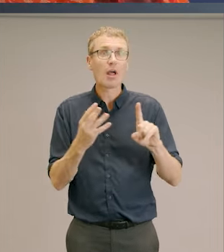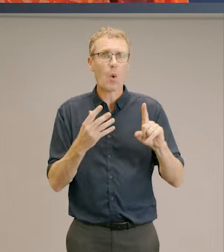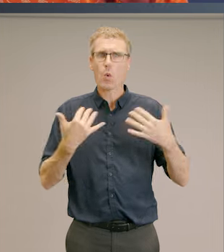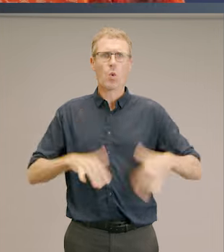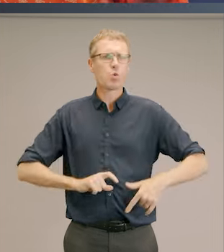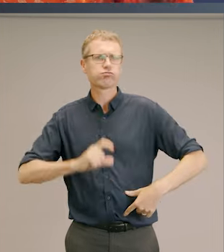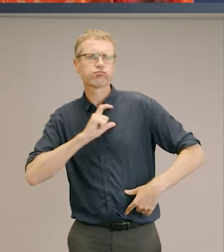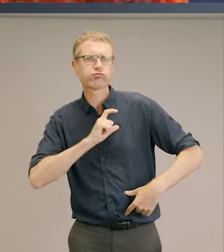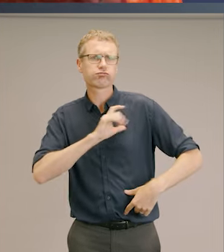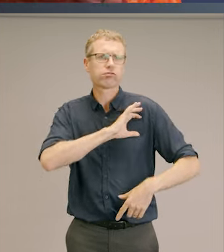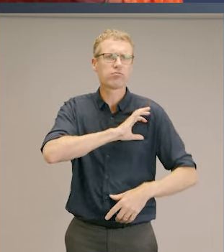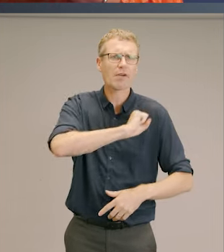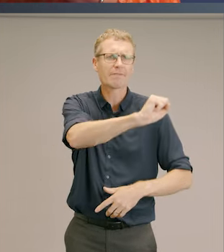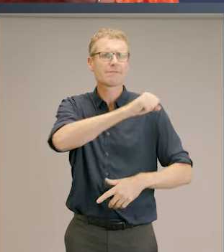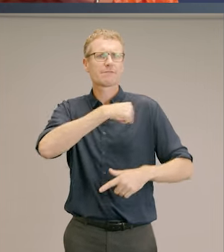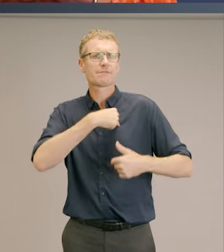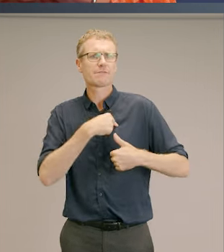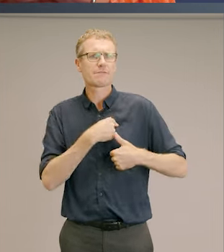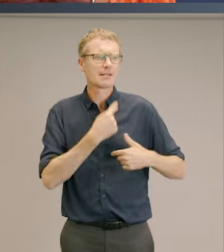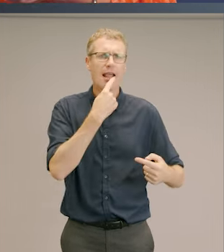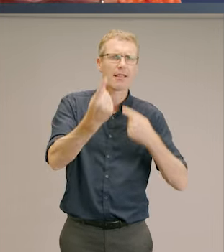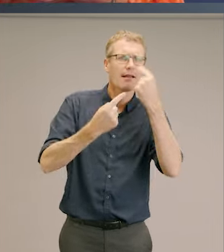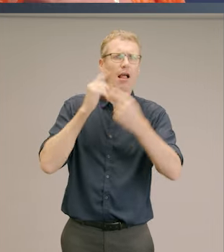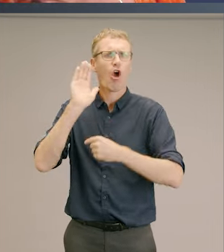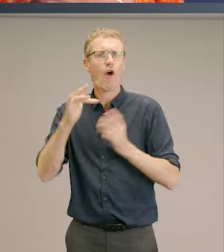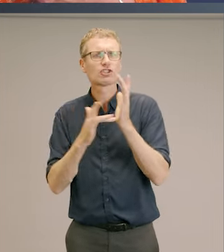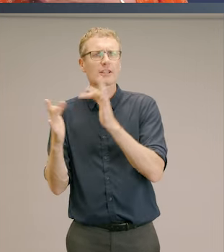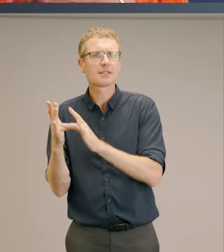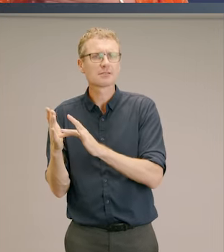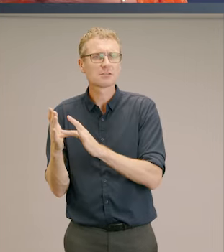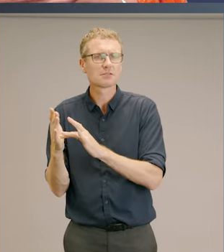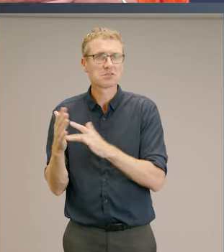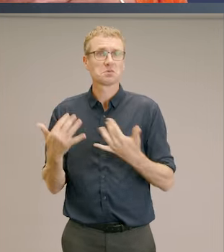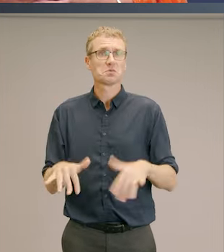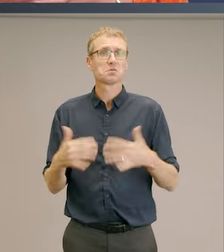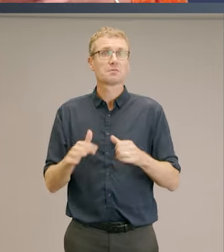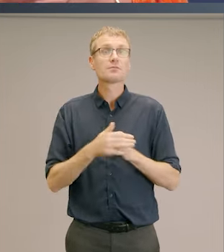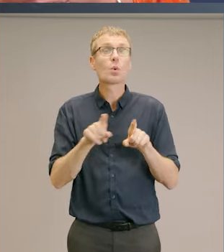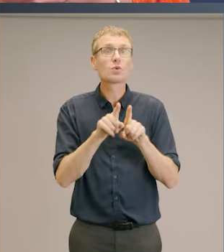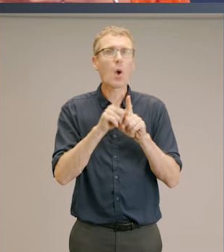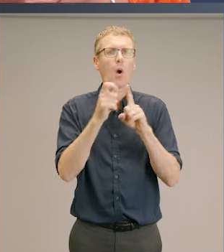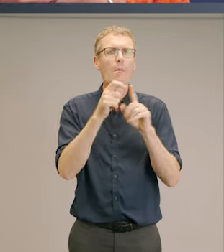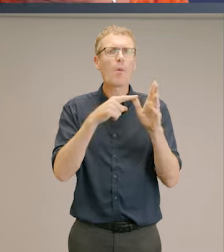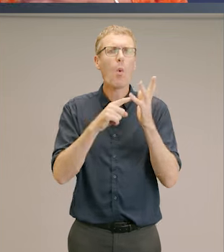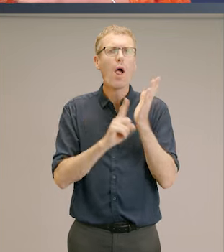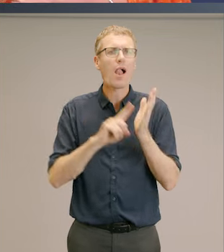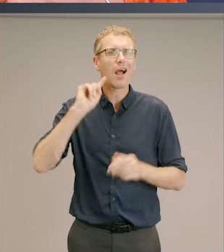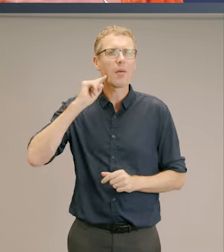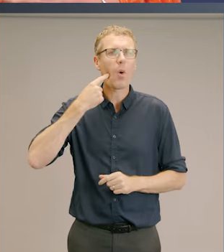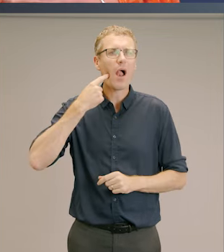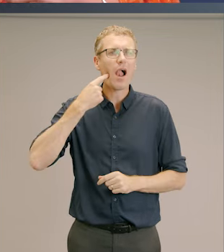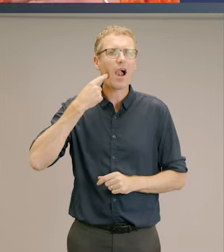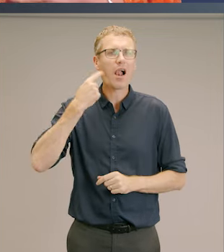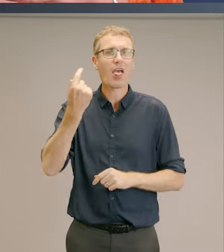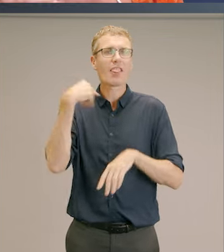boldest witnesses of the good news of Jesus. They were empowered by meeting the resurrected Jesus. And Paul was